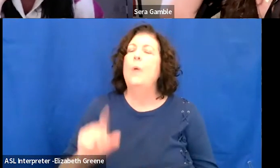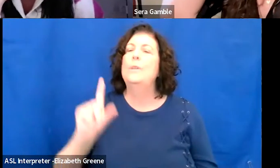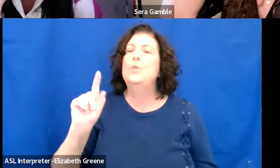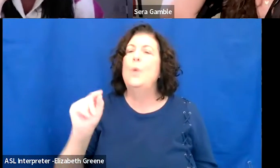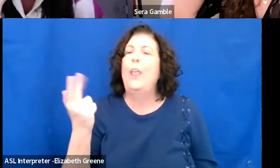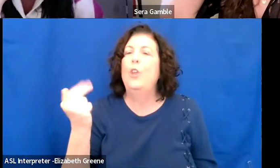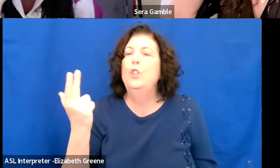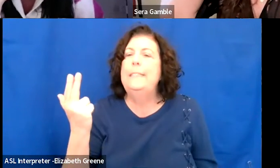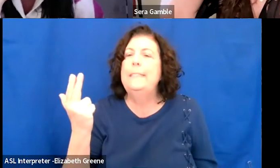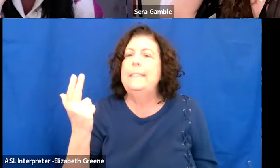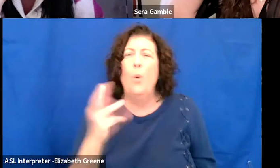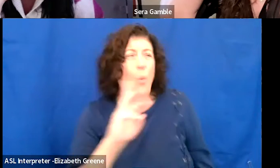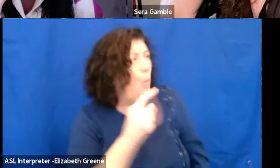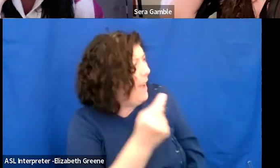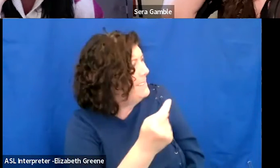2014.